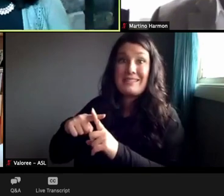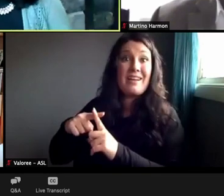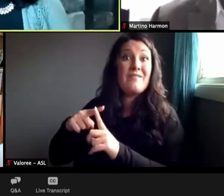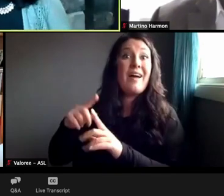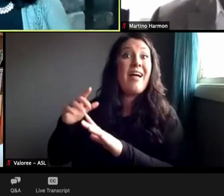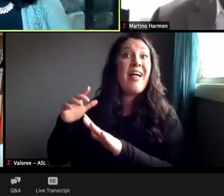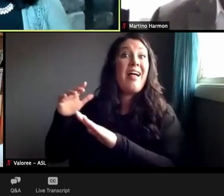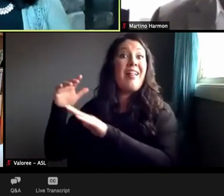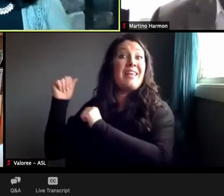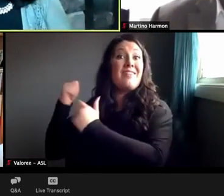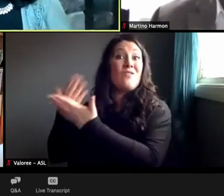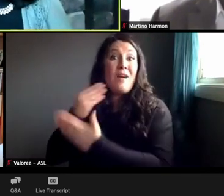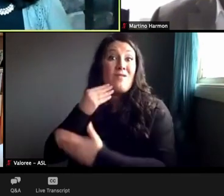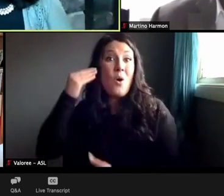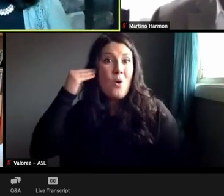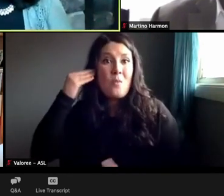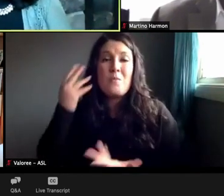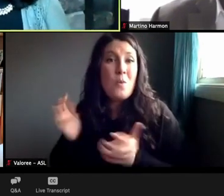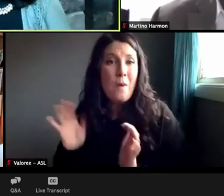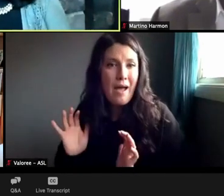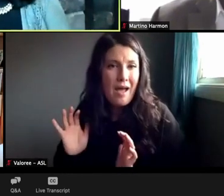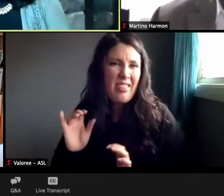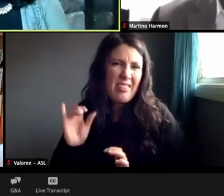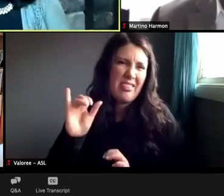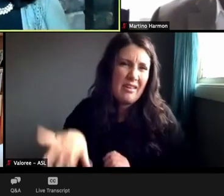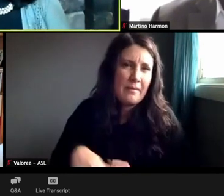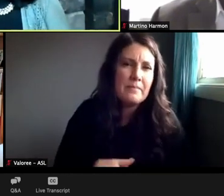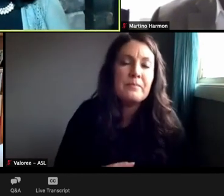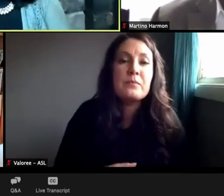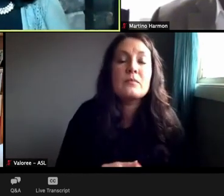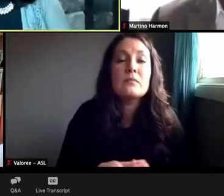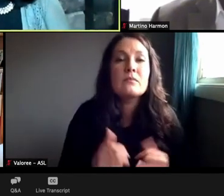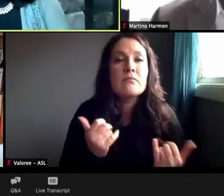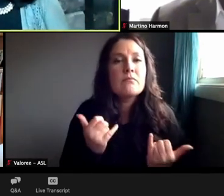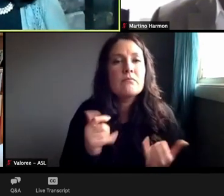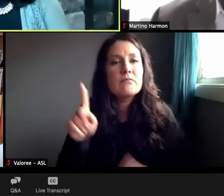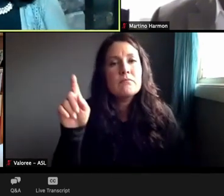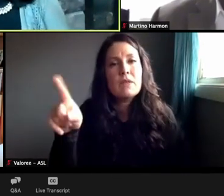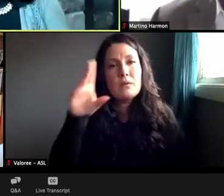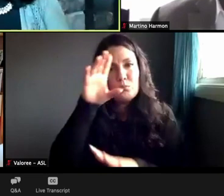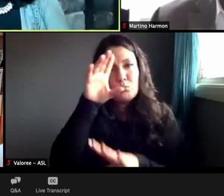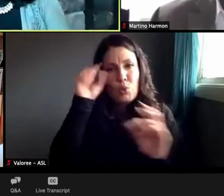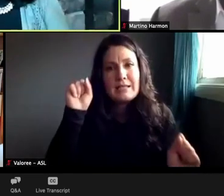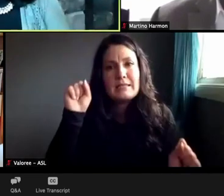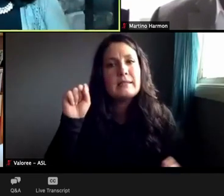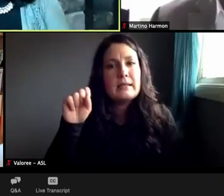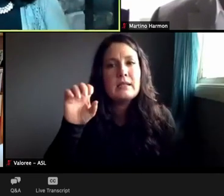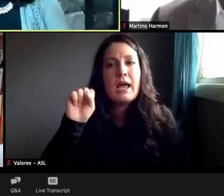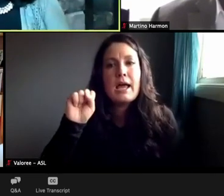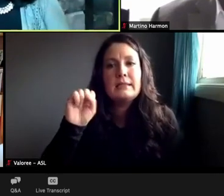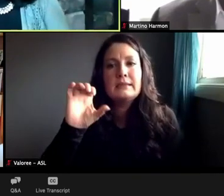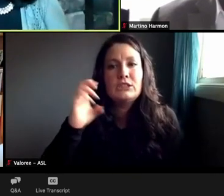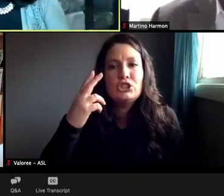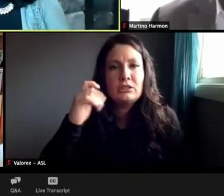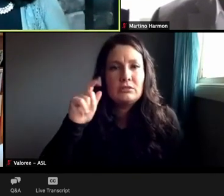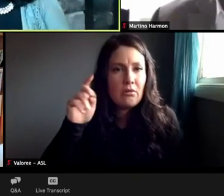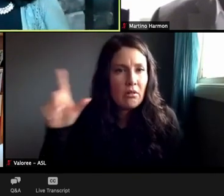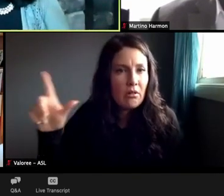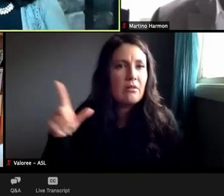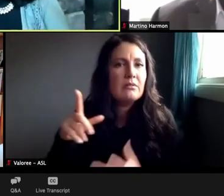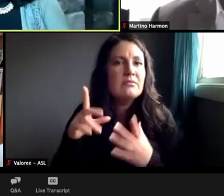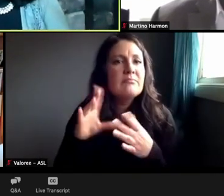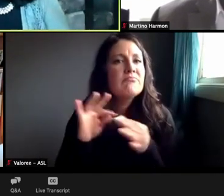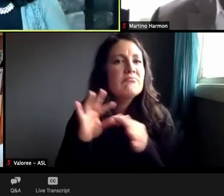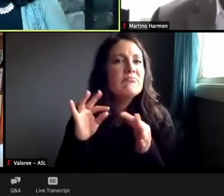up. This one I'm gonna present to President Schlissel. Can you provide guidance to graduate students who are traveling